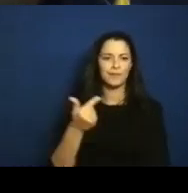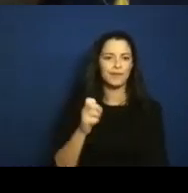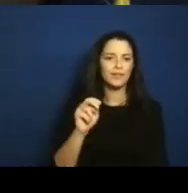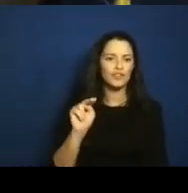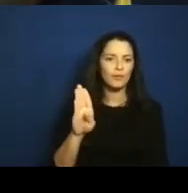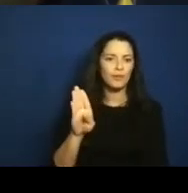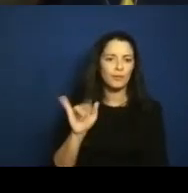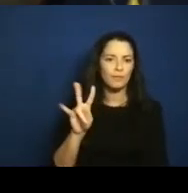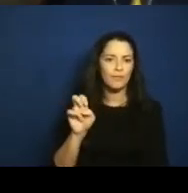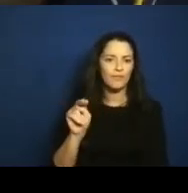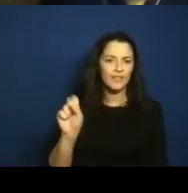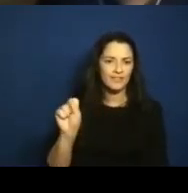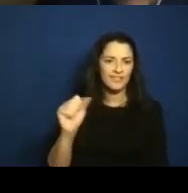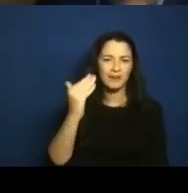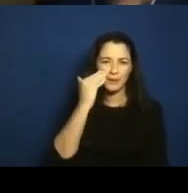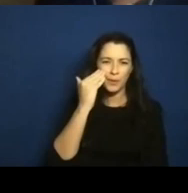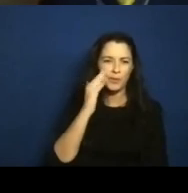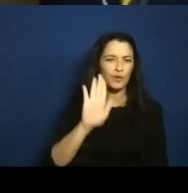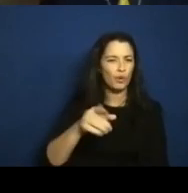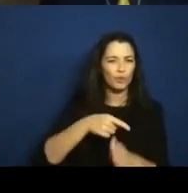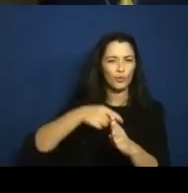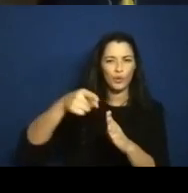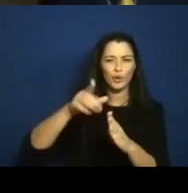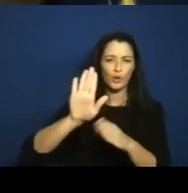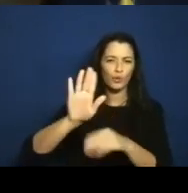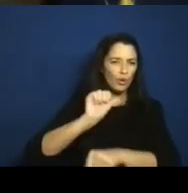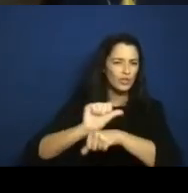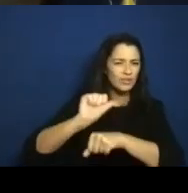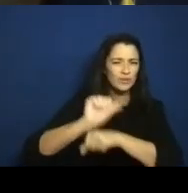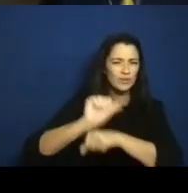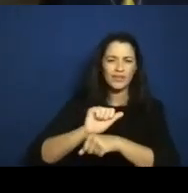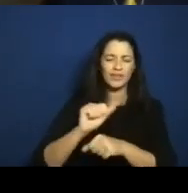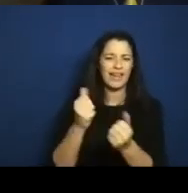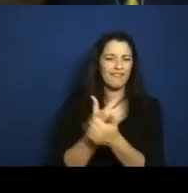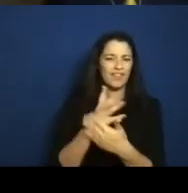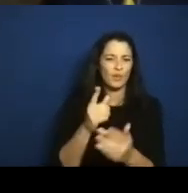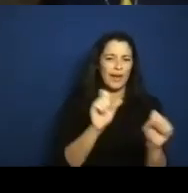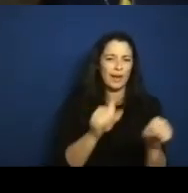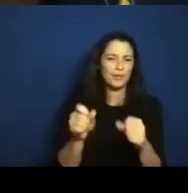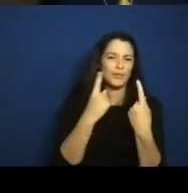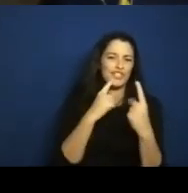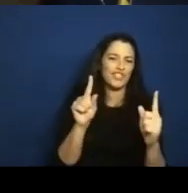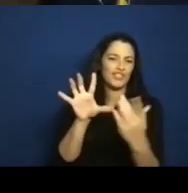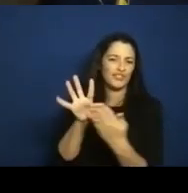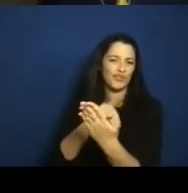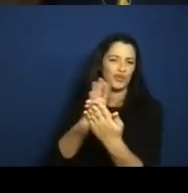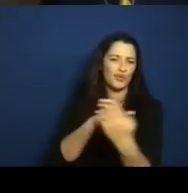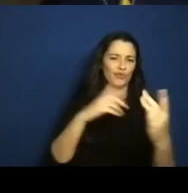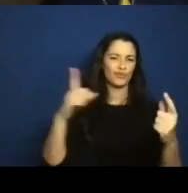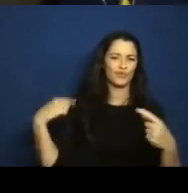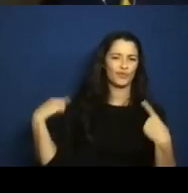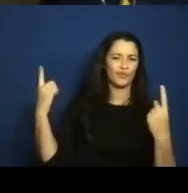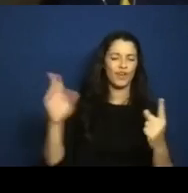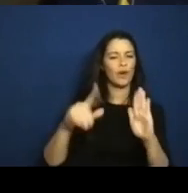that foundationally your career and what you did, you know, what you're able to achieve and what you're able to learn and the example that you set now